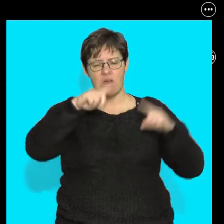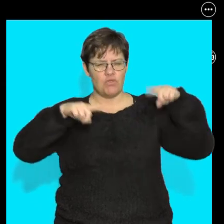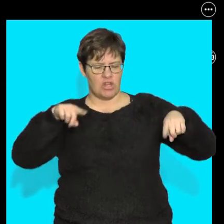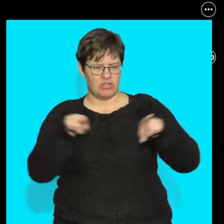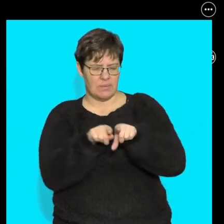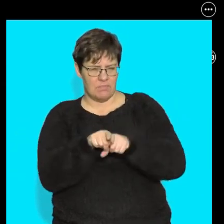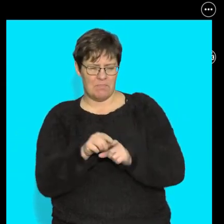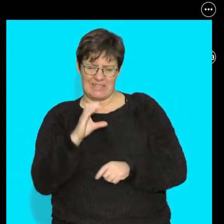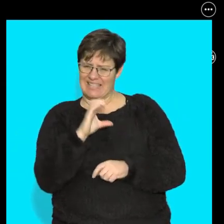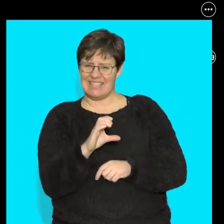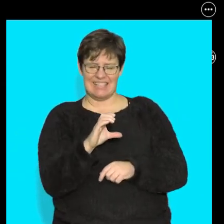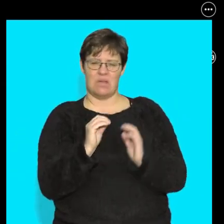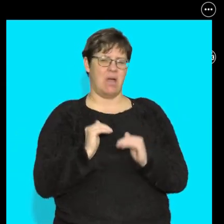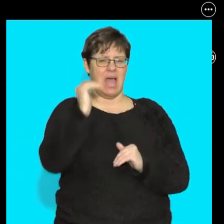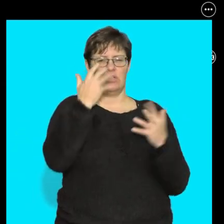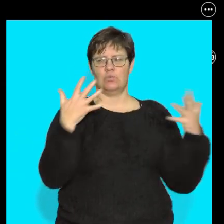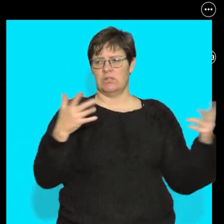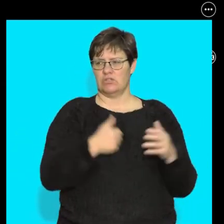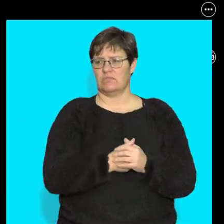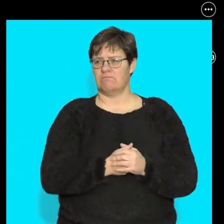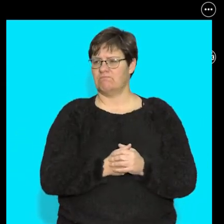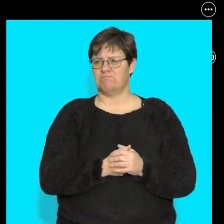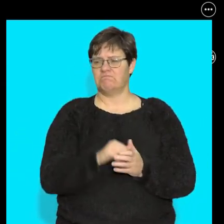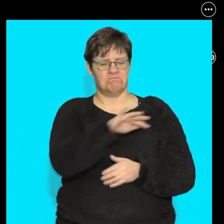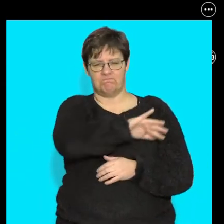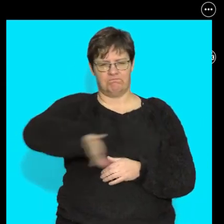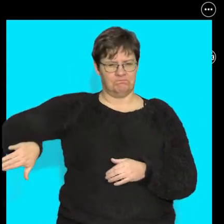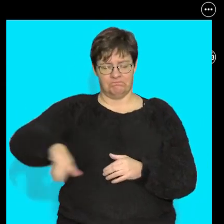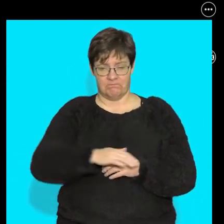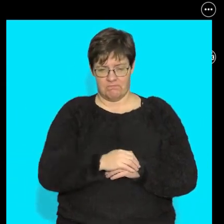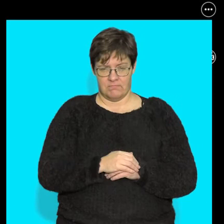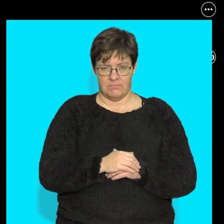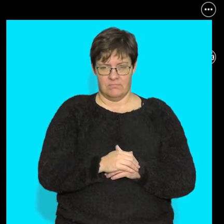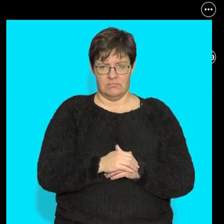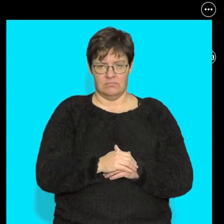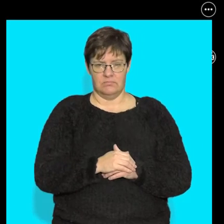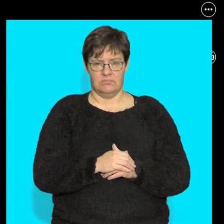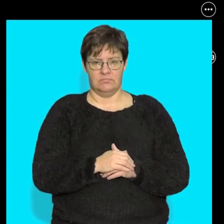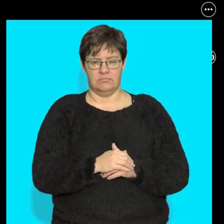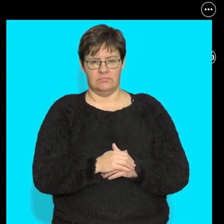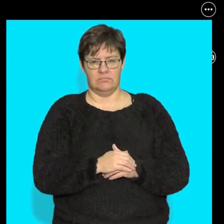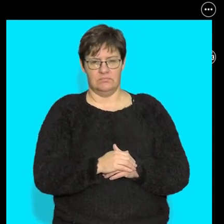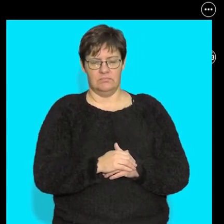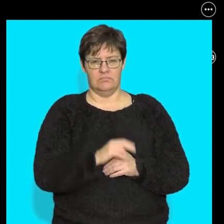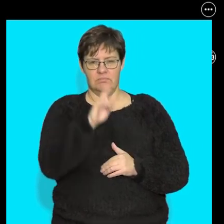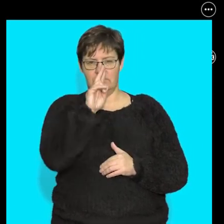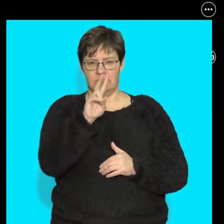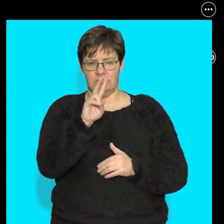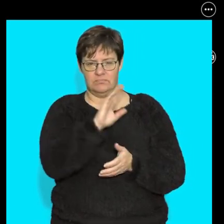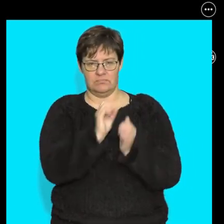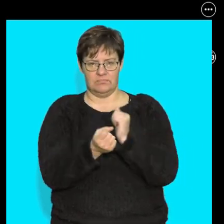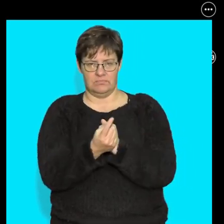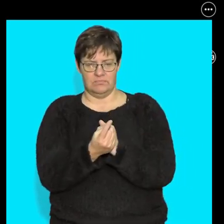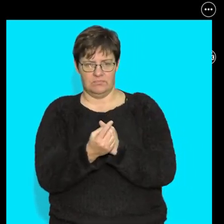option C, already we can see that we are not taking option C here, right? But now, if you look at what